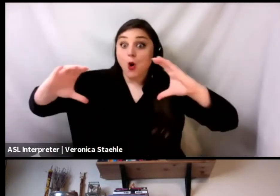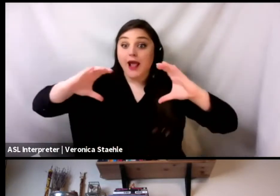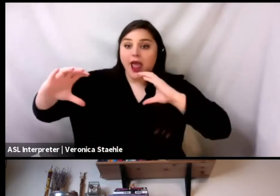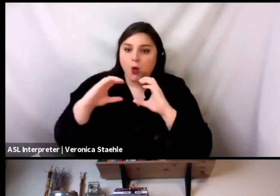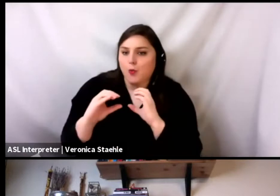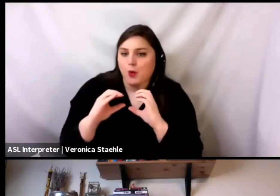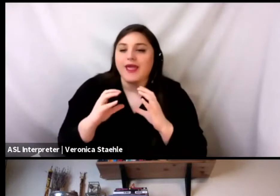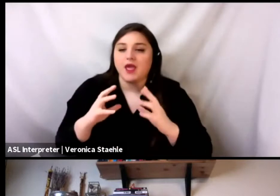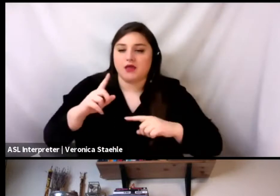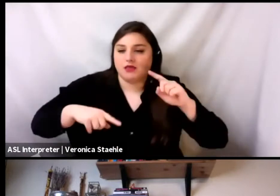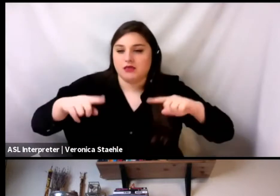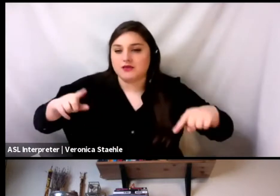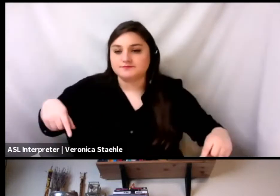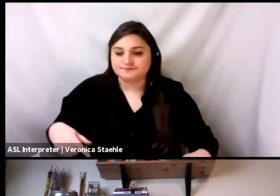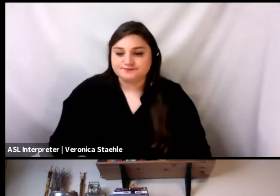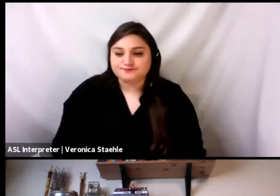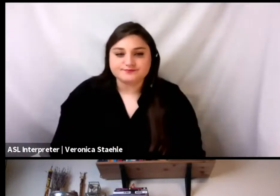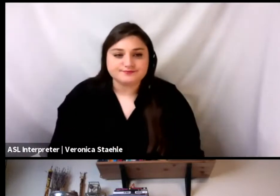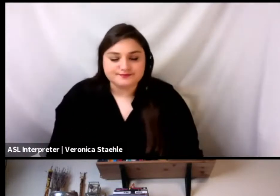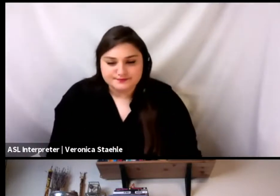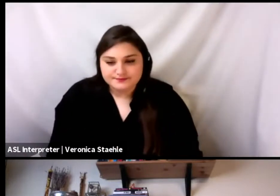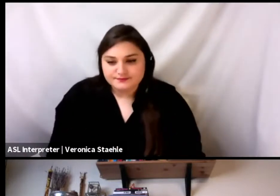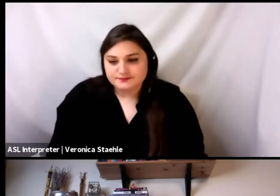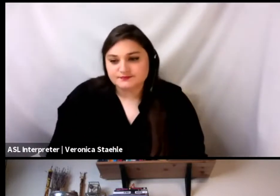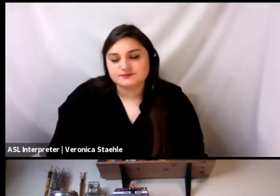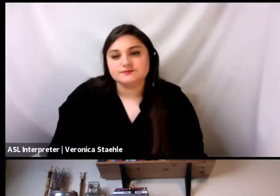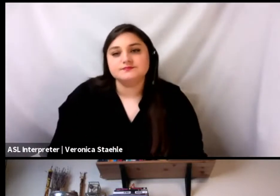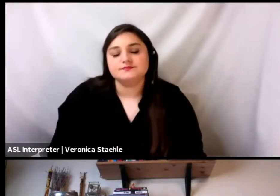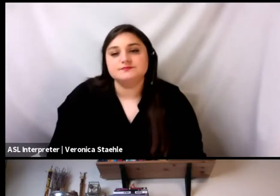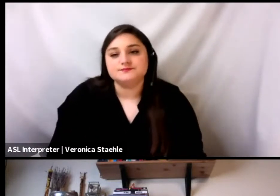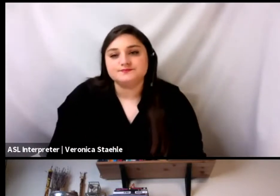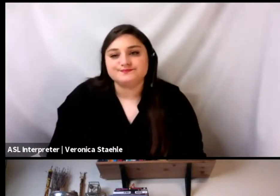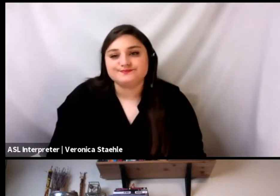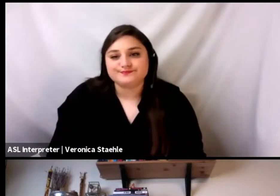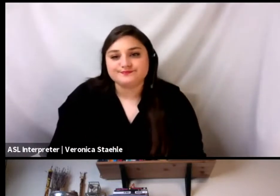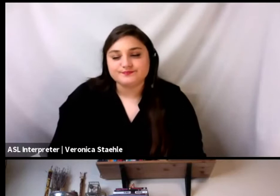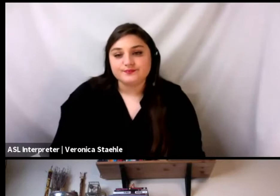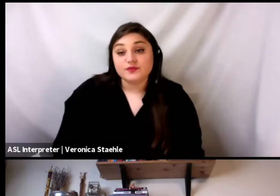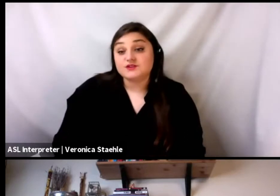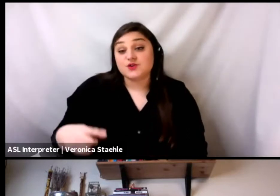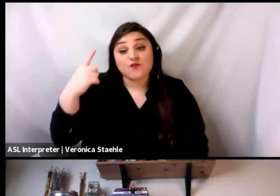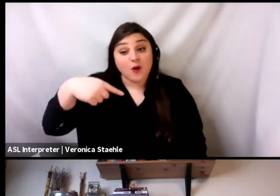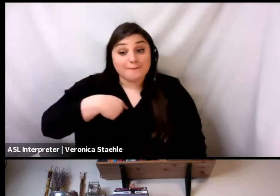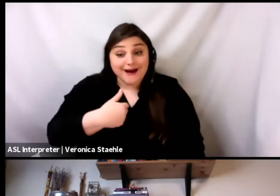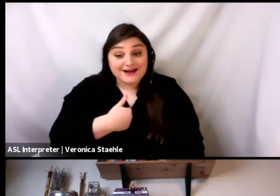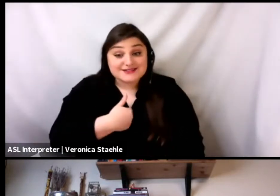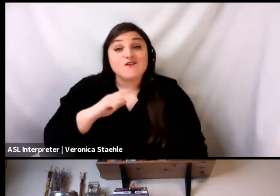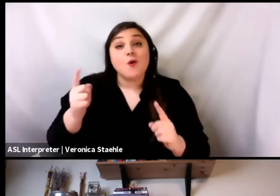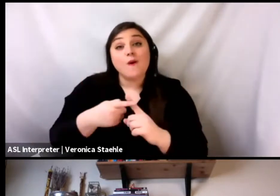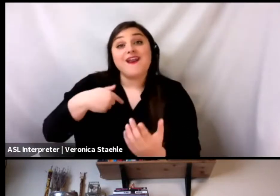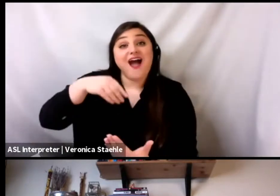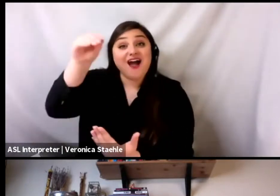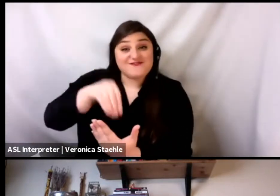my opinion. So like when I fill out the form, and when I click a button, I have no idea where